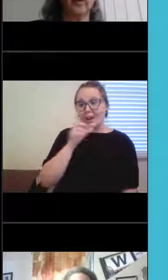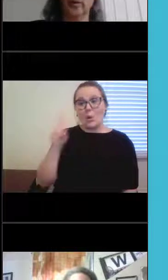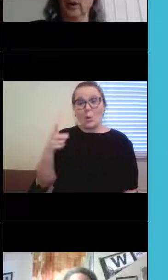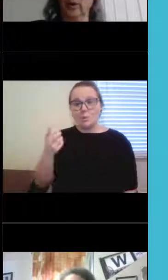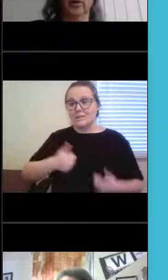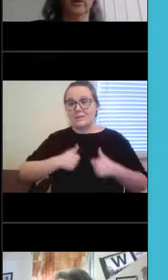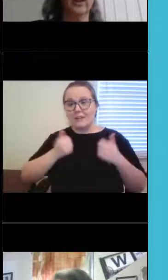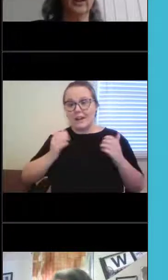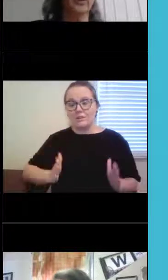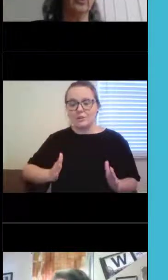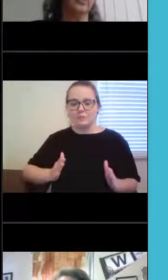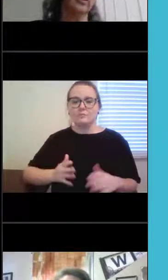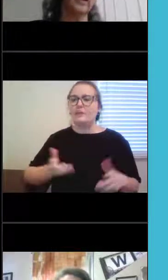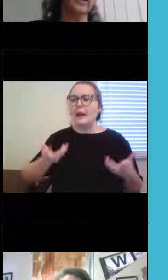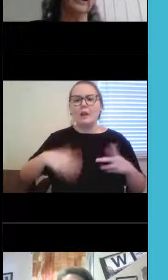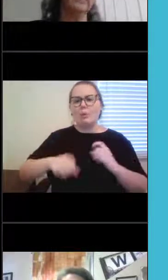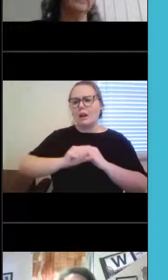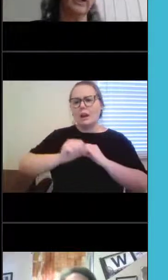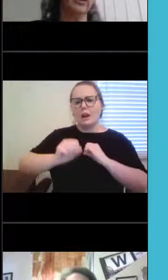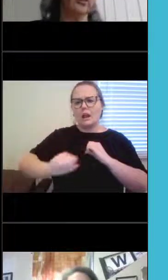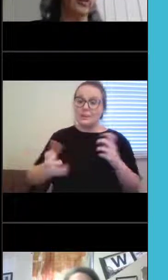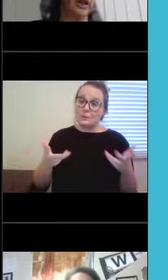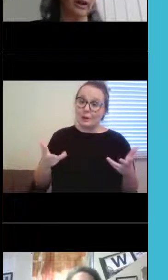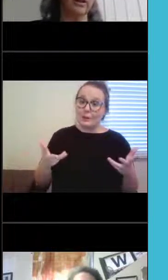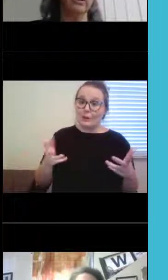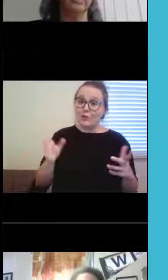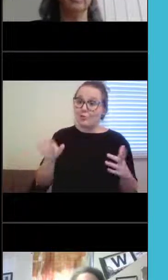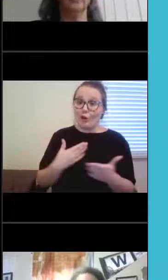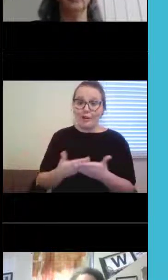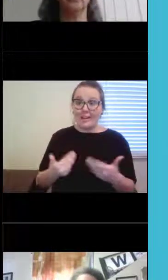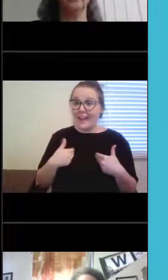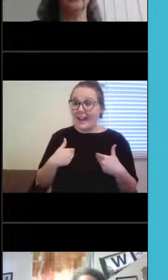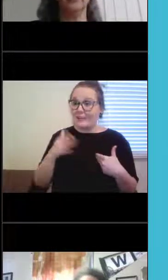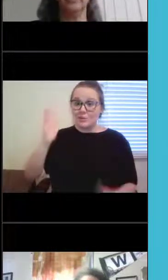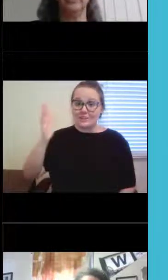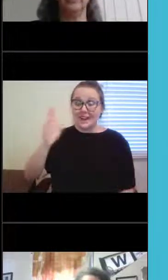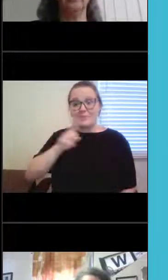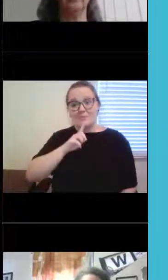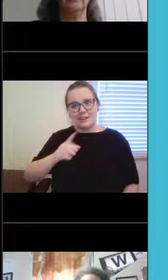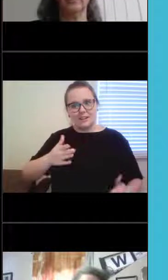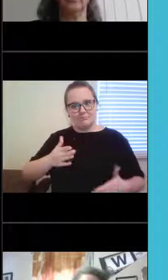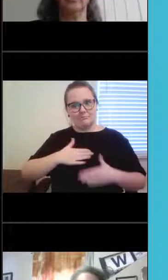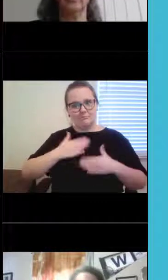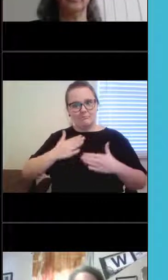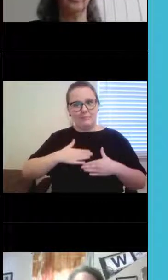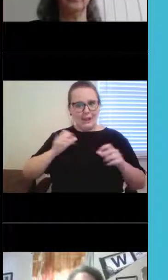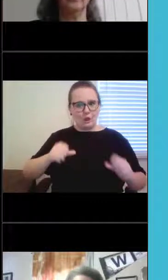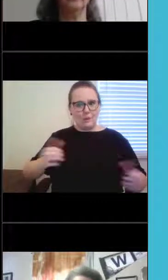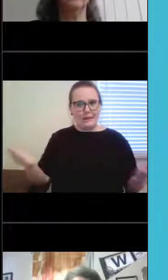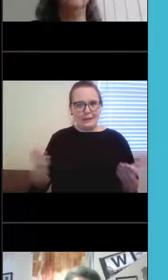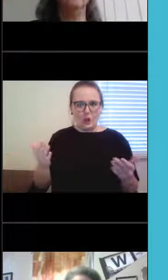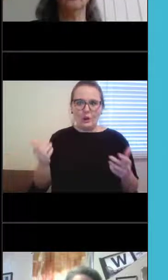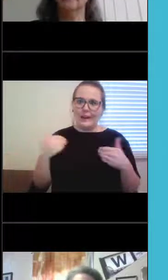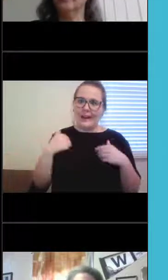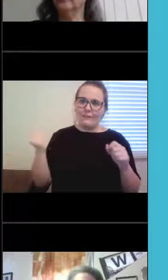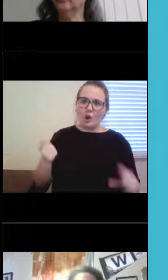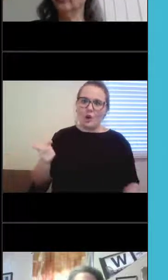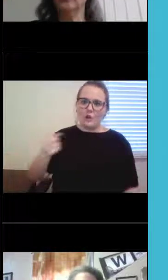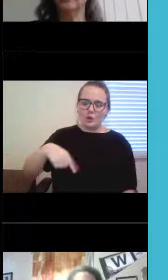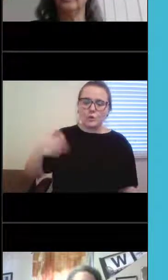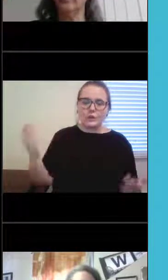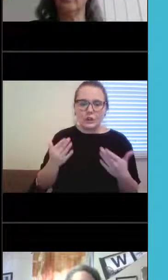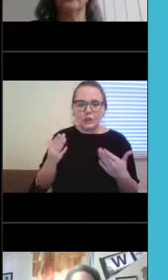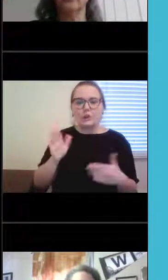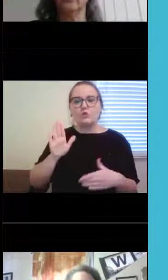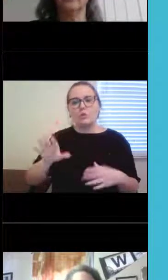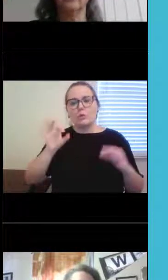So I don't want to go on too much. That's pretty much all I had to present, and I'm so grateful to be here and to have all of you here and all of the input that